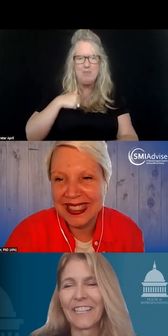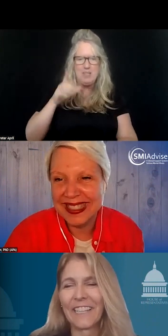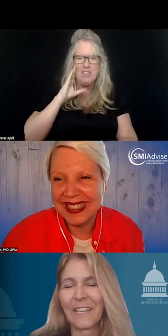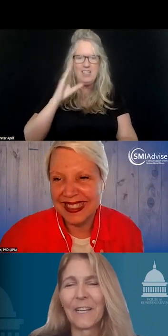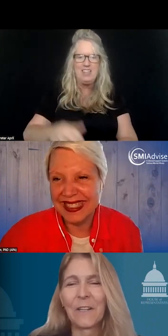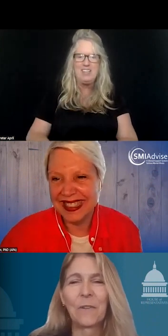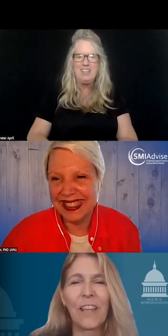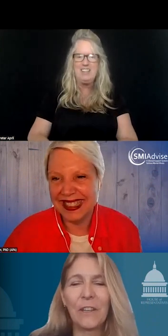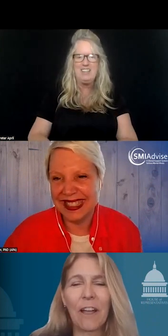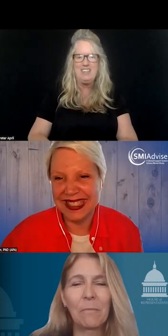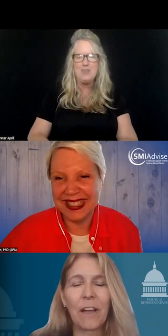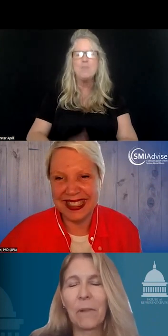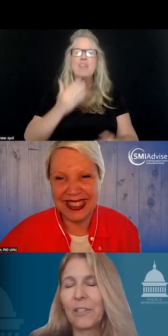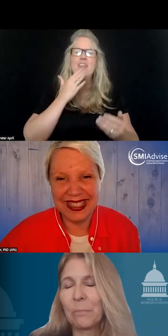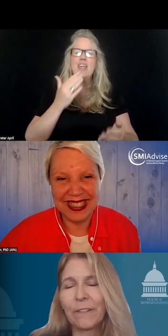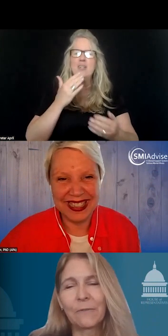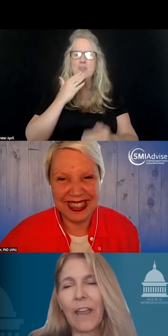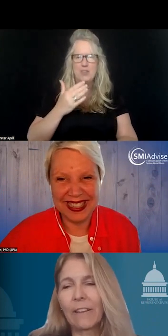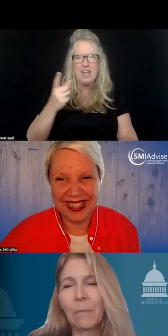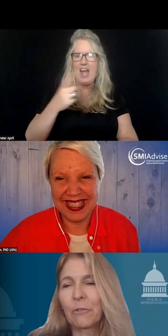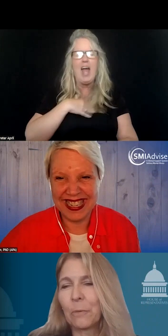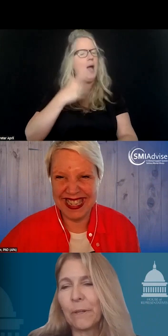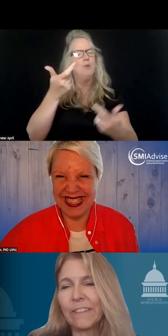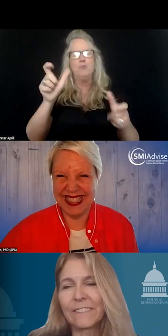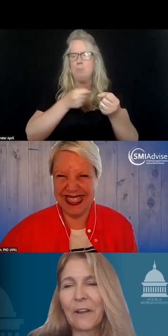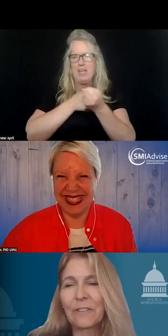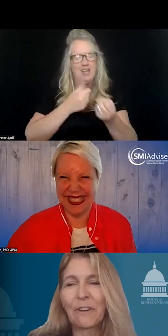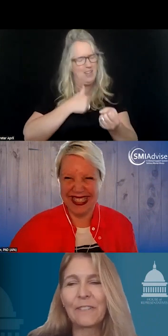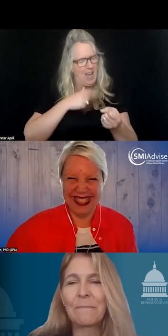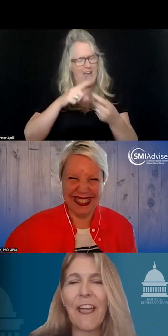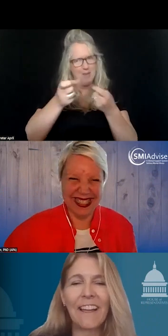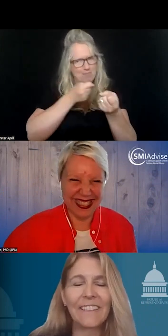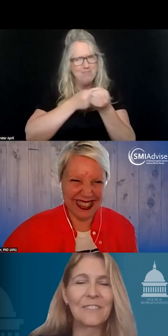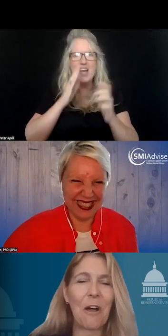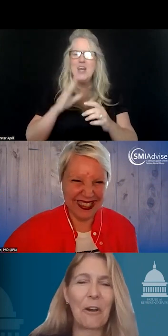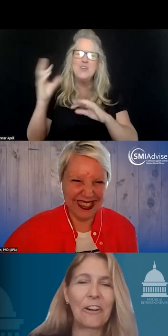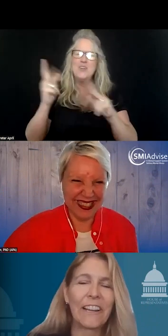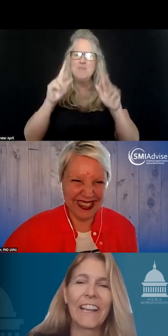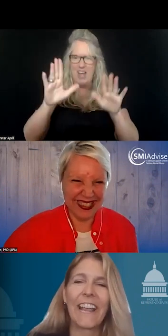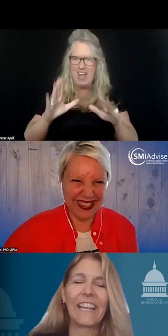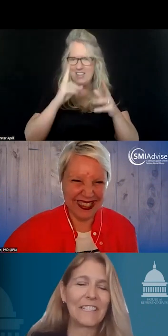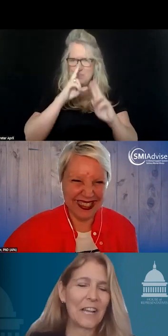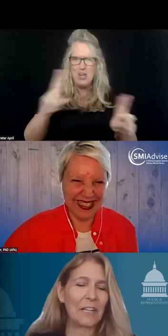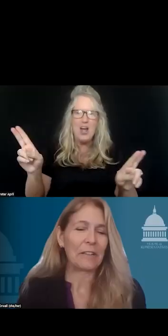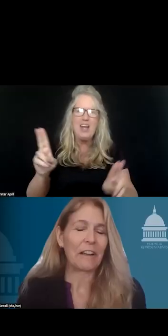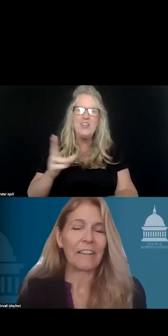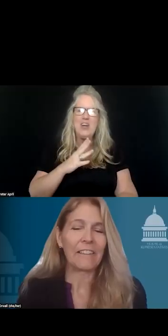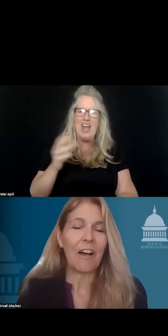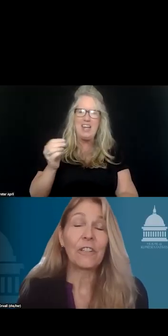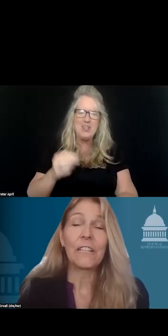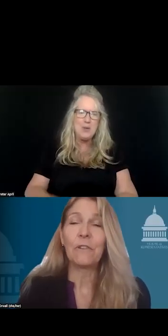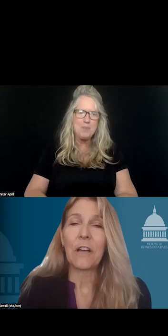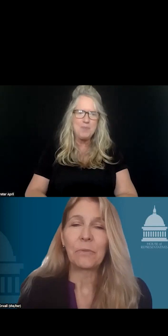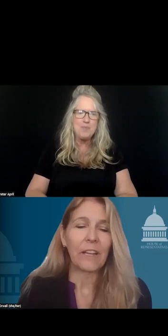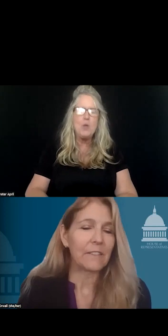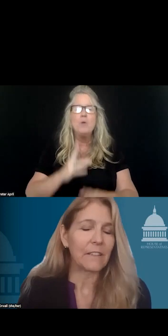you. Well, thank you. I'm like your biggest fan. I'm a groupie, so it's great to be back. It's an honor, and an